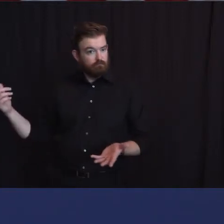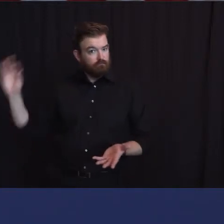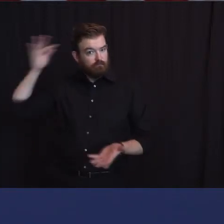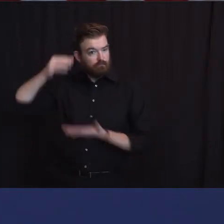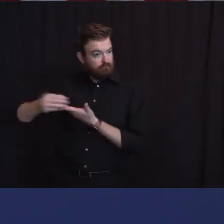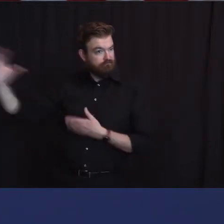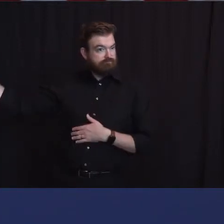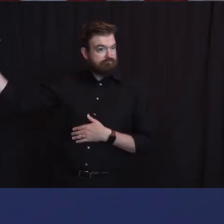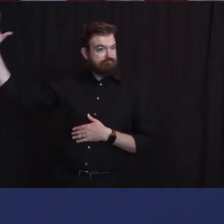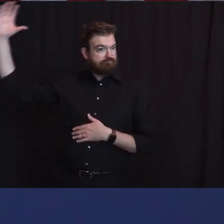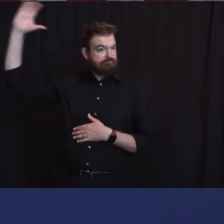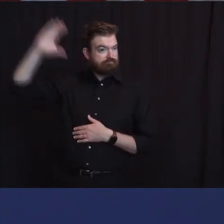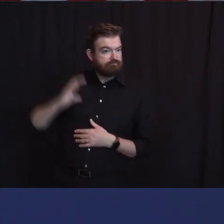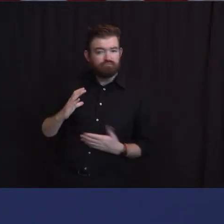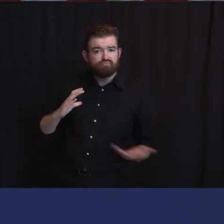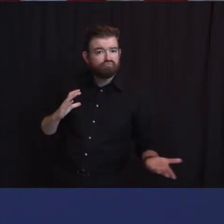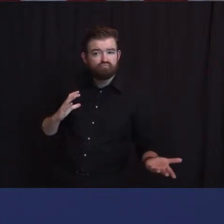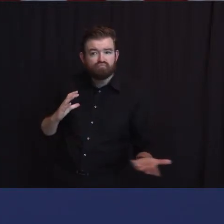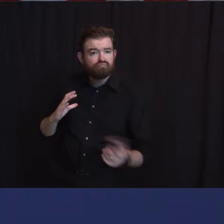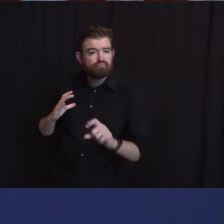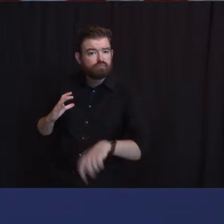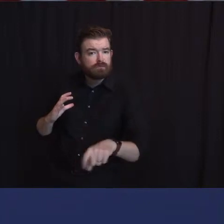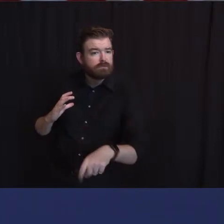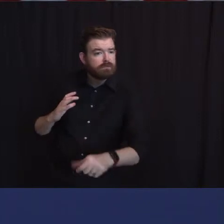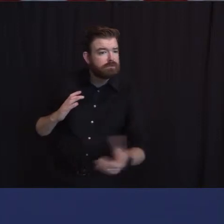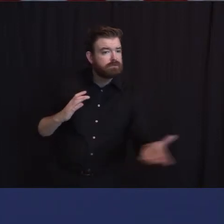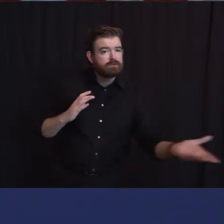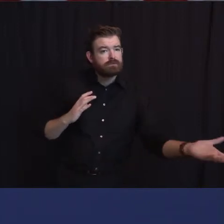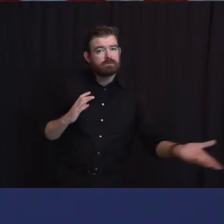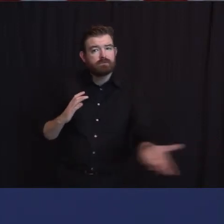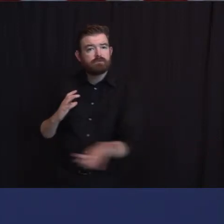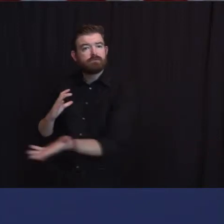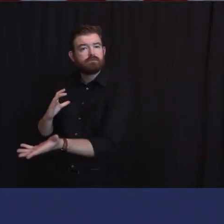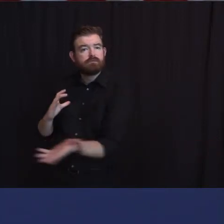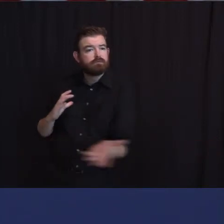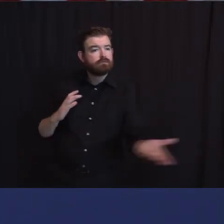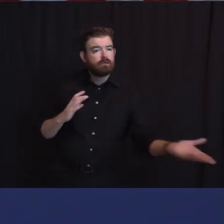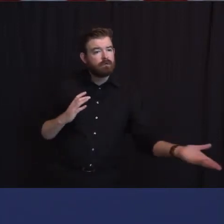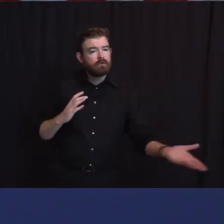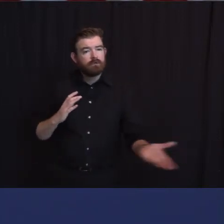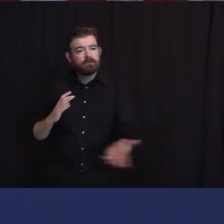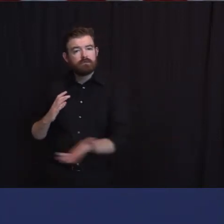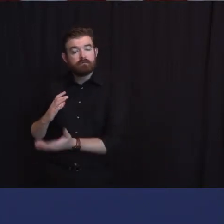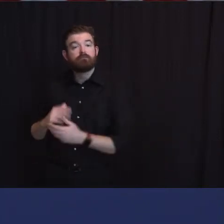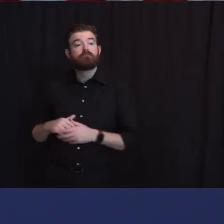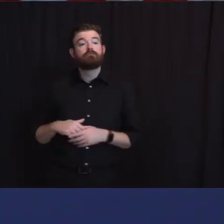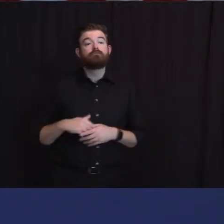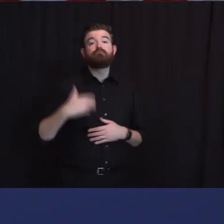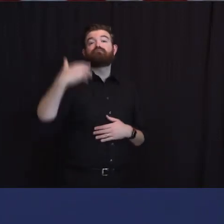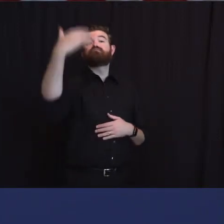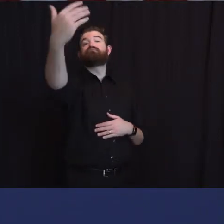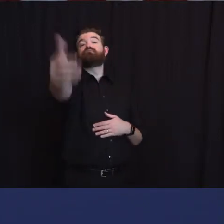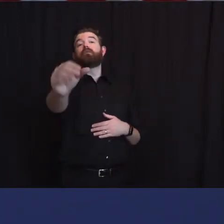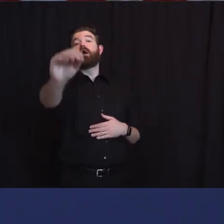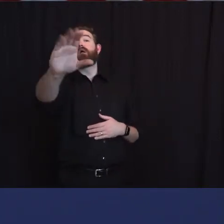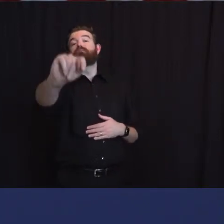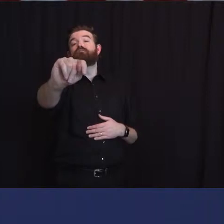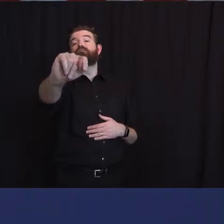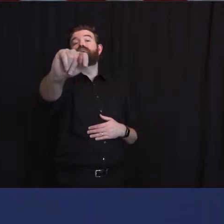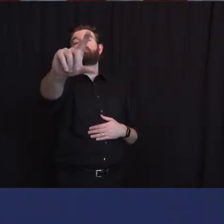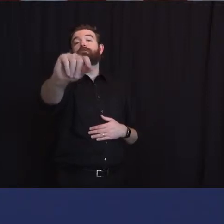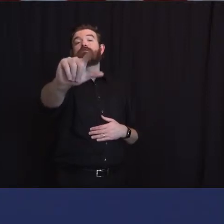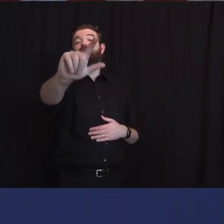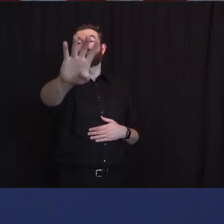in October 2024 and be proud of the work we did to meaningfully empower students, educators,